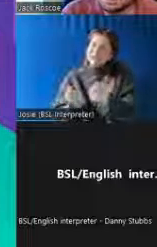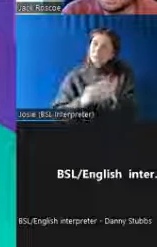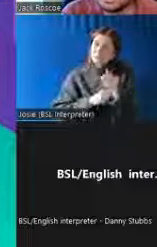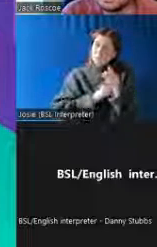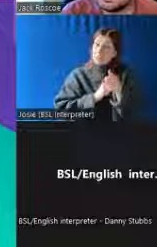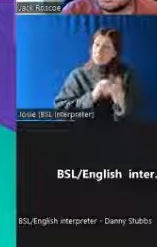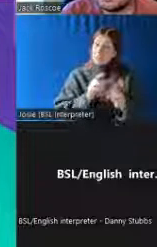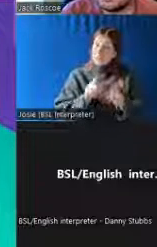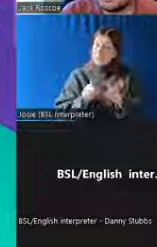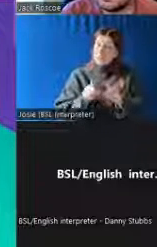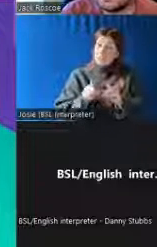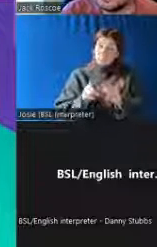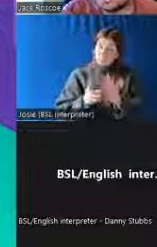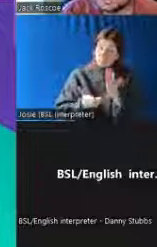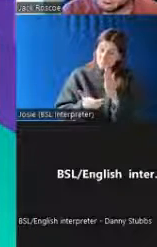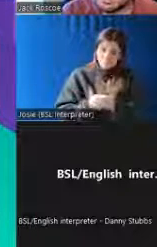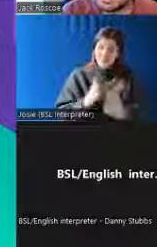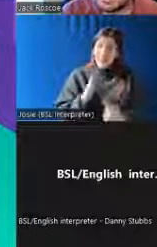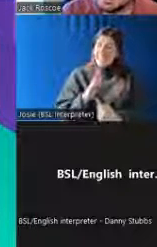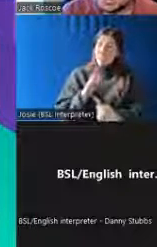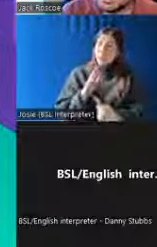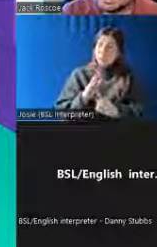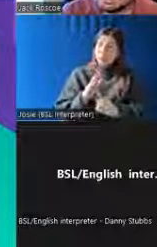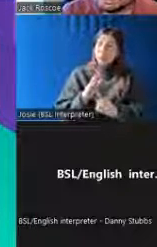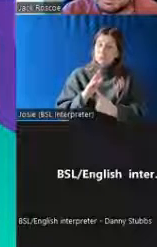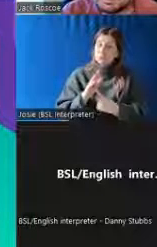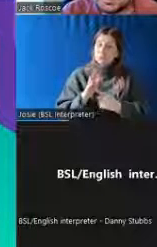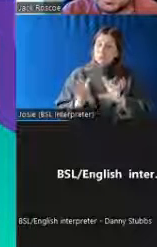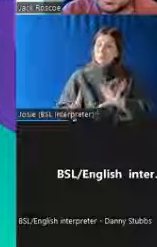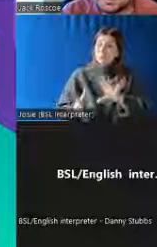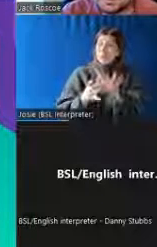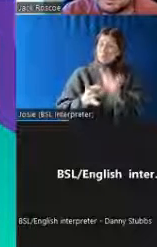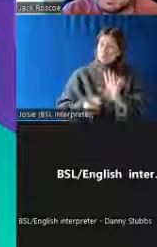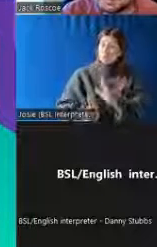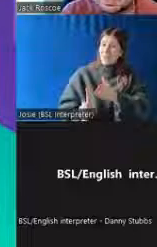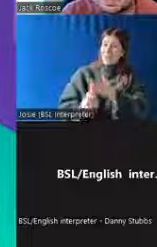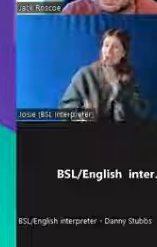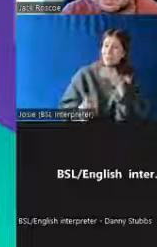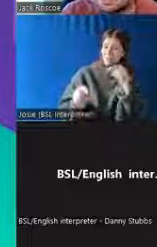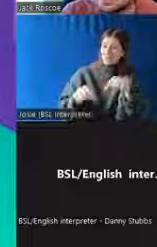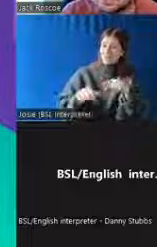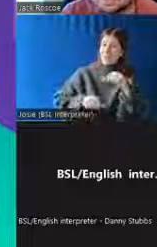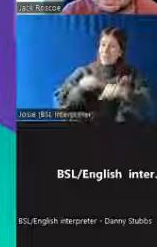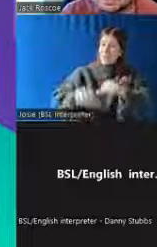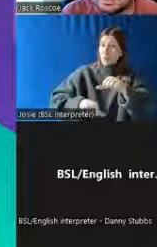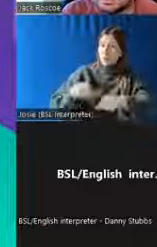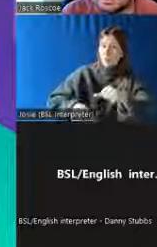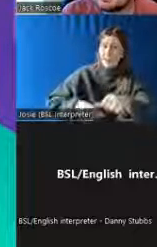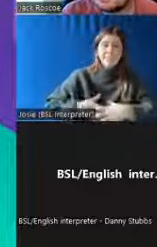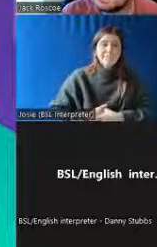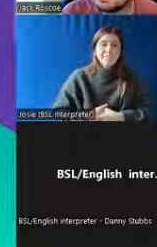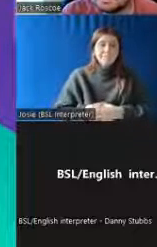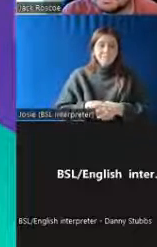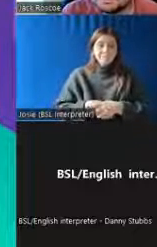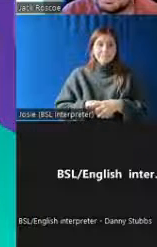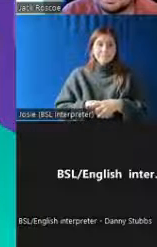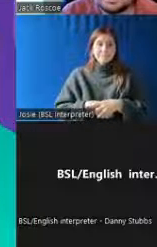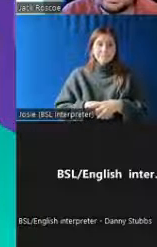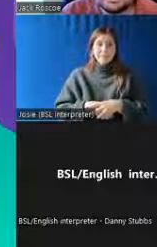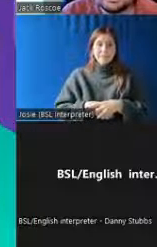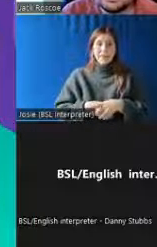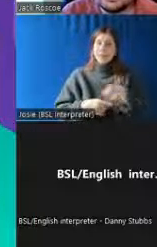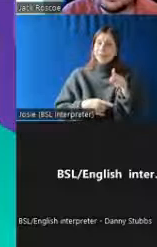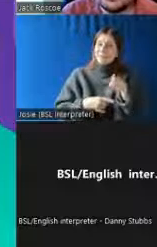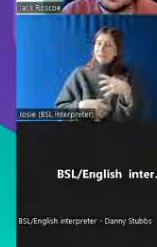most important given the stated aims and impacts of the programme, and the most likely to be of interest to readers of the report.